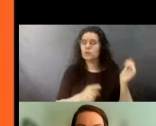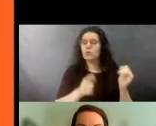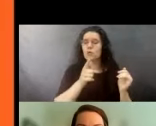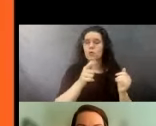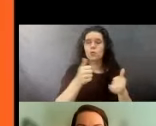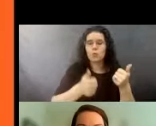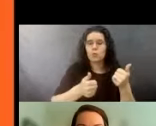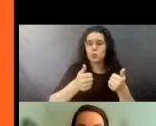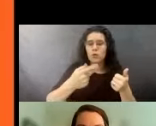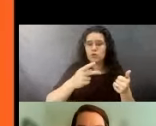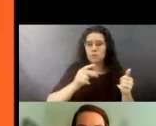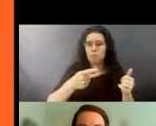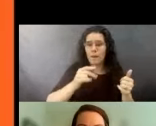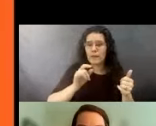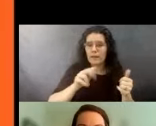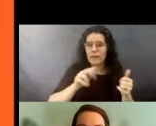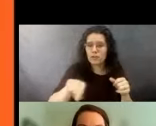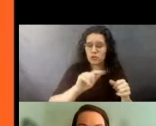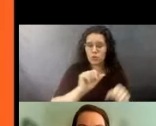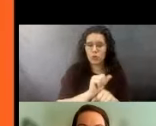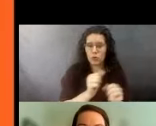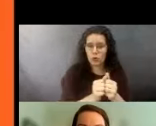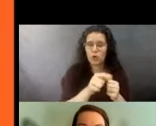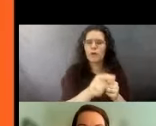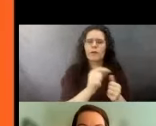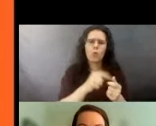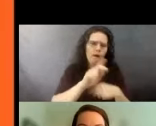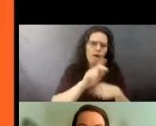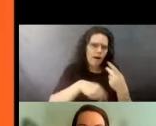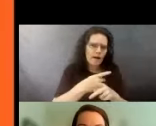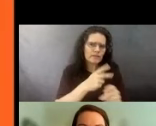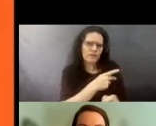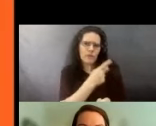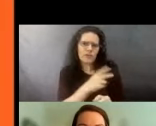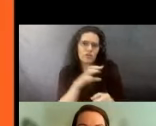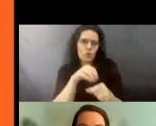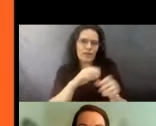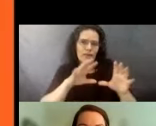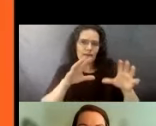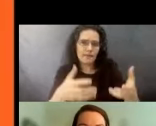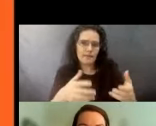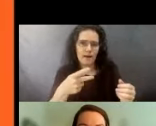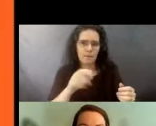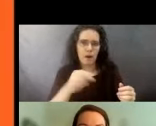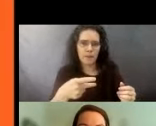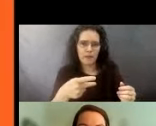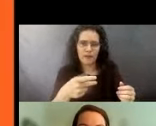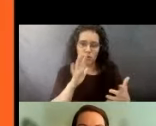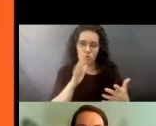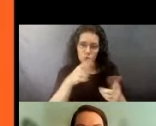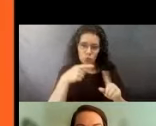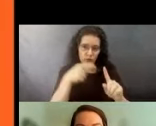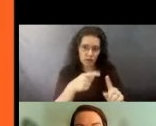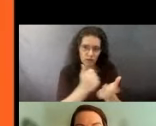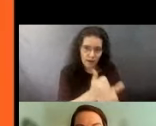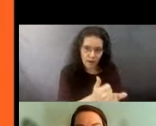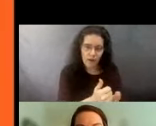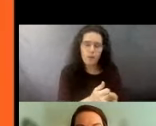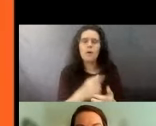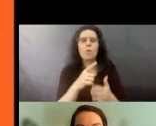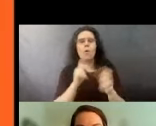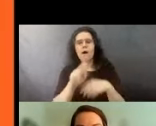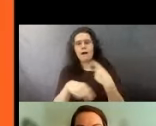with? What types of patients in that population do we want to target or specifically help? What types of legal